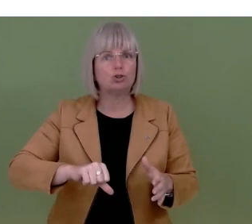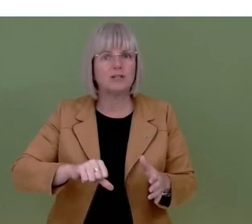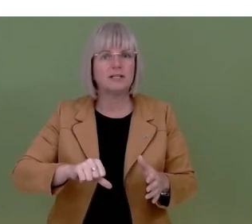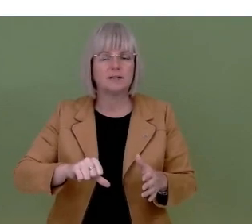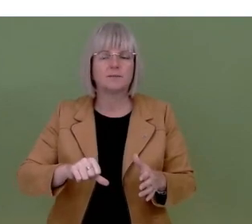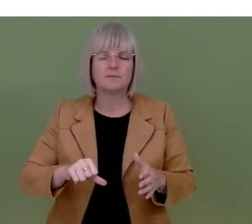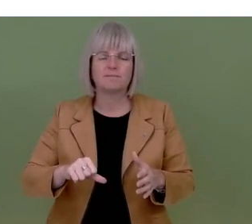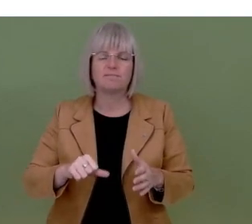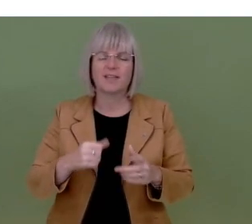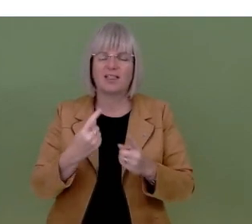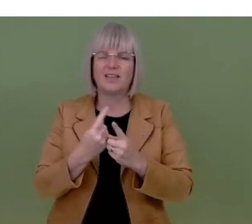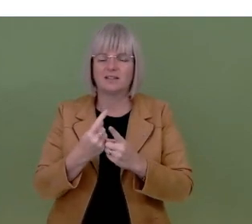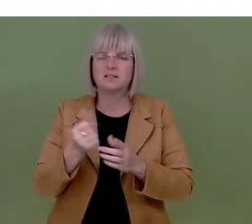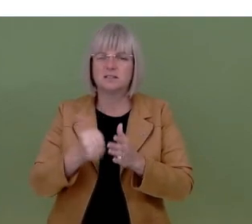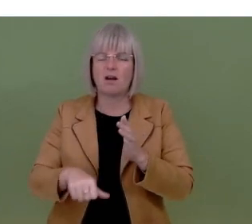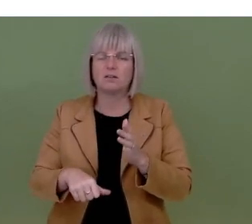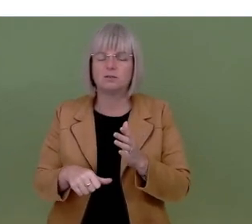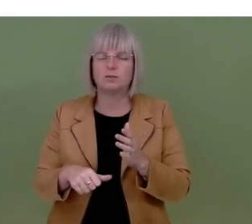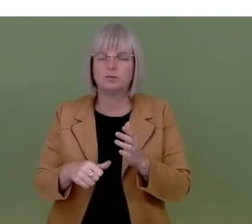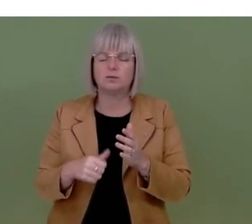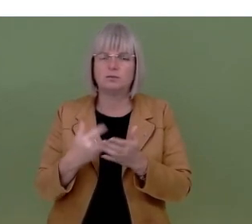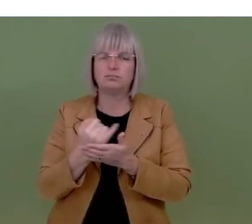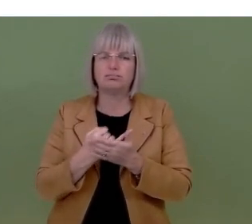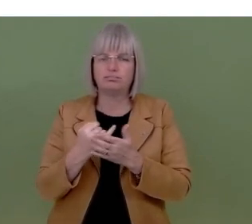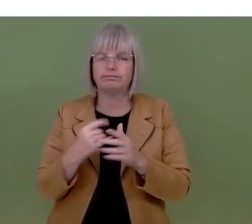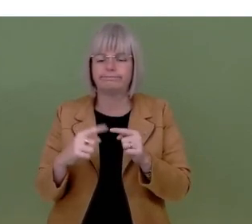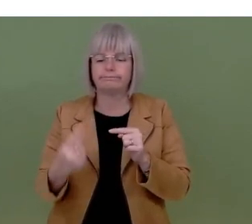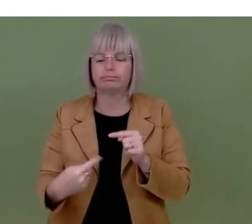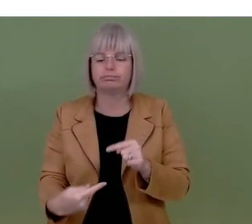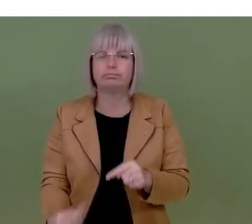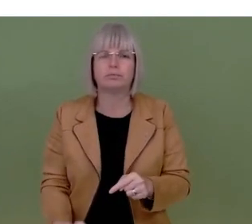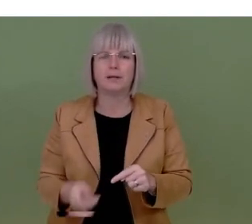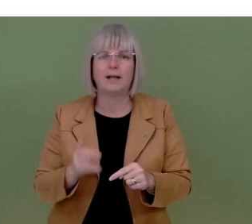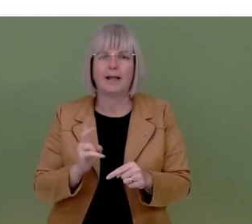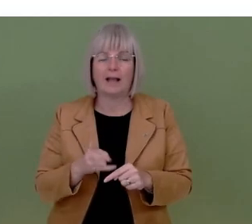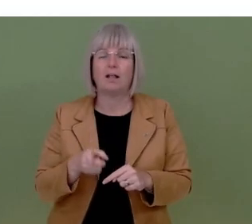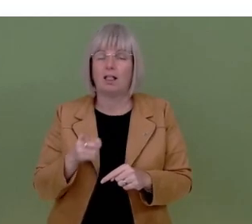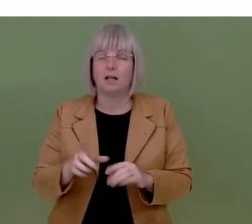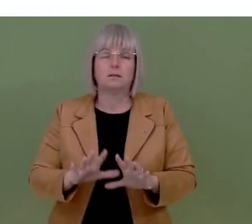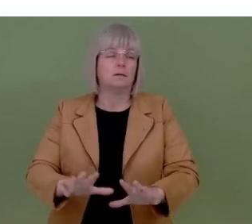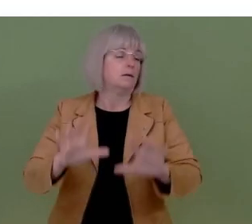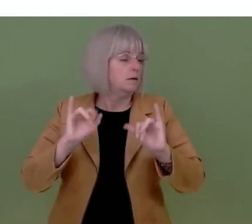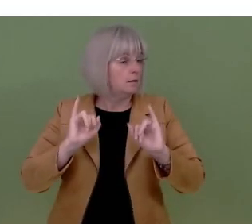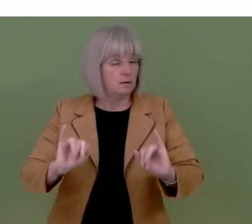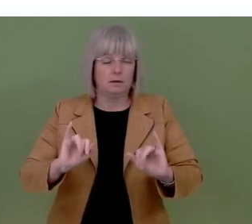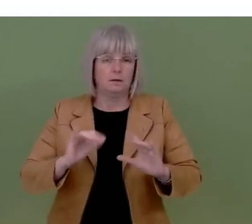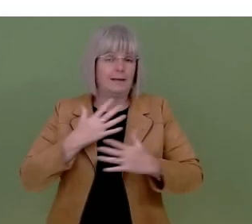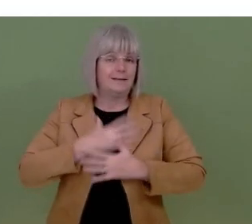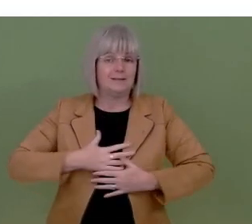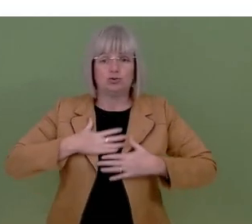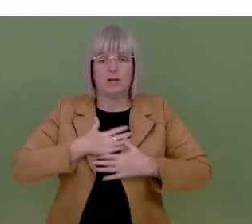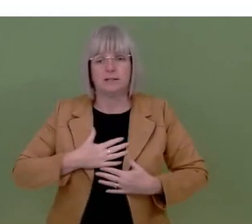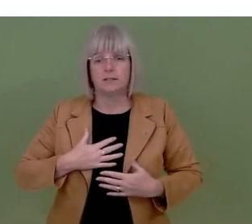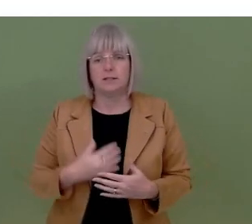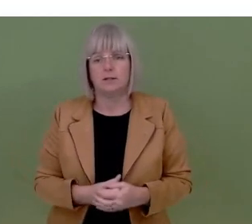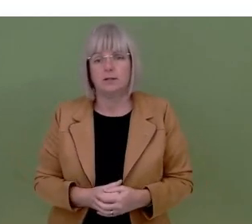unravel, and really that was the cause of huge distress. So I think maybe